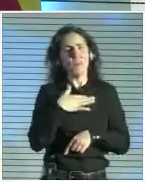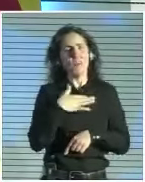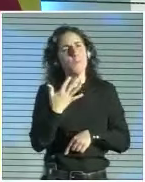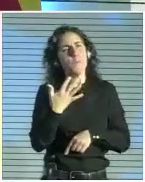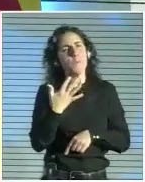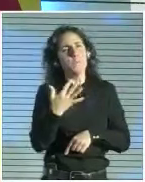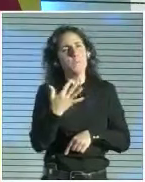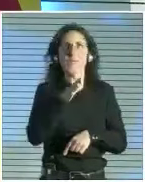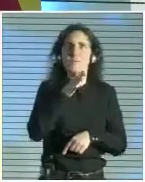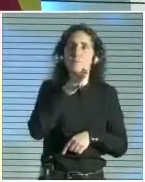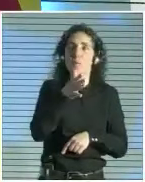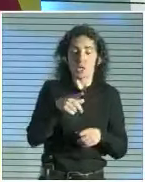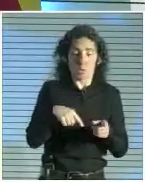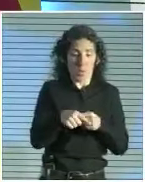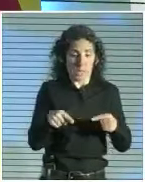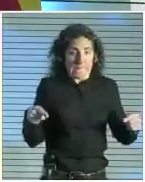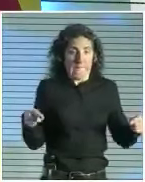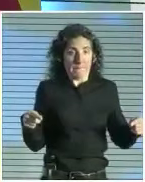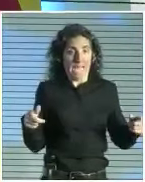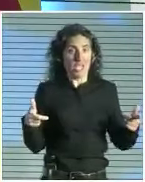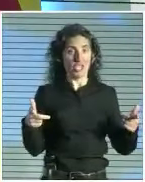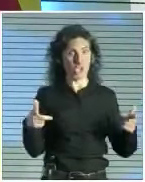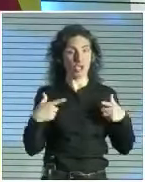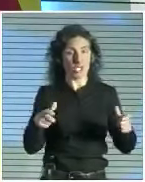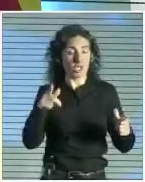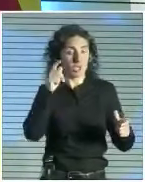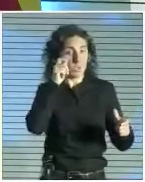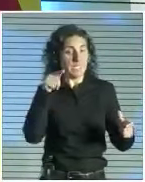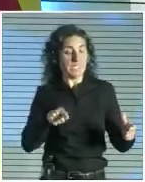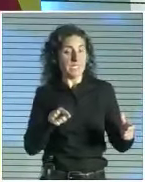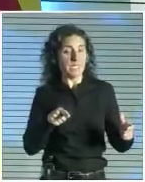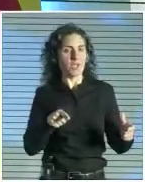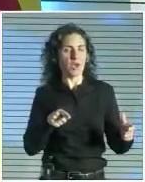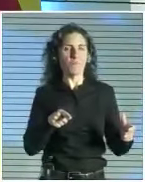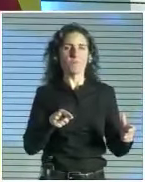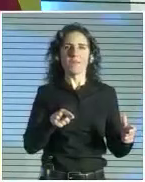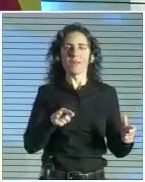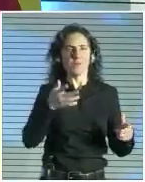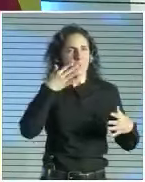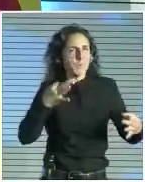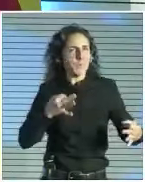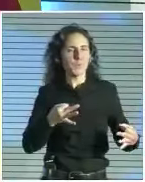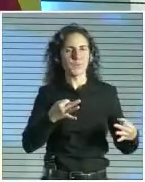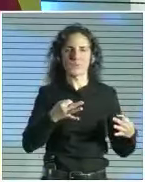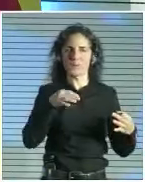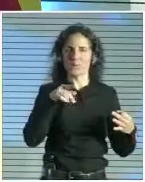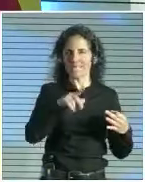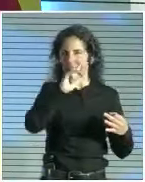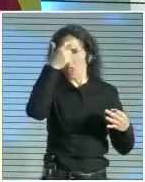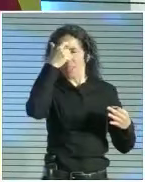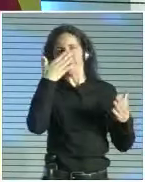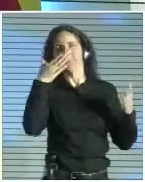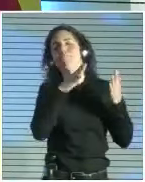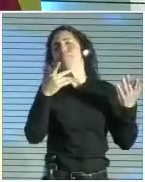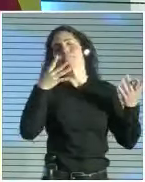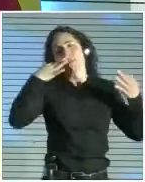reporting pressures so far. They are not only obligations. We also heard at the beginning of this conference that financing in